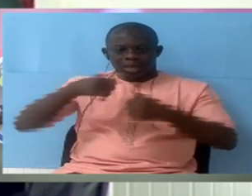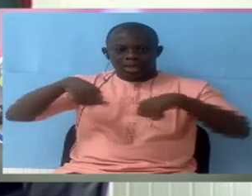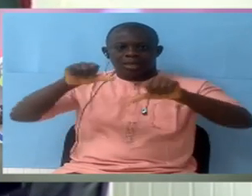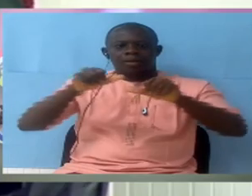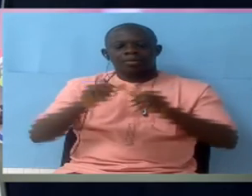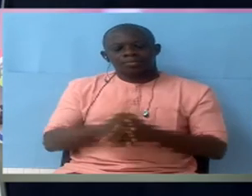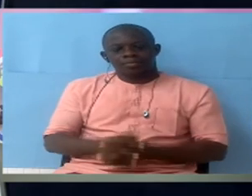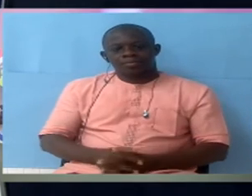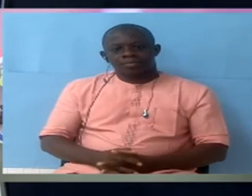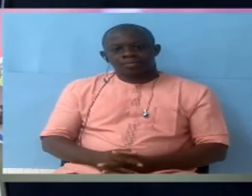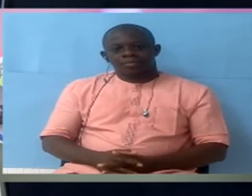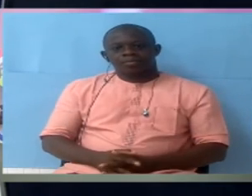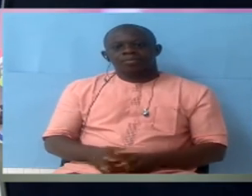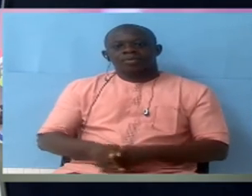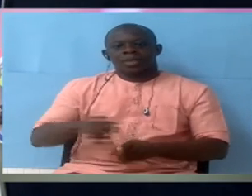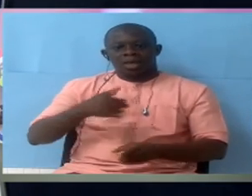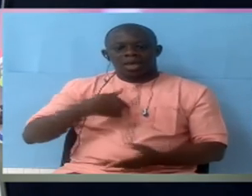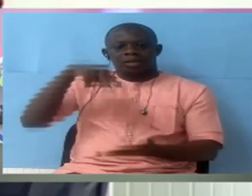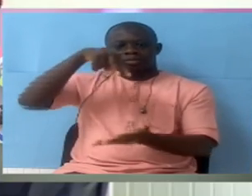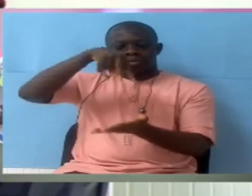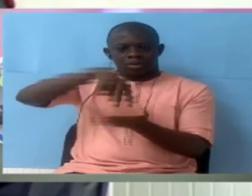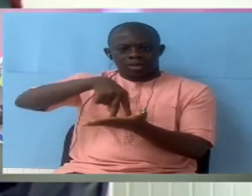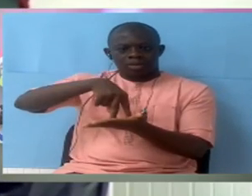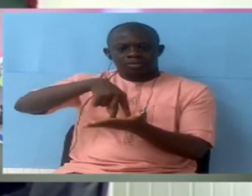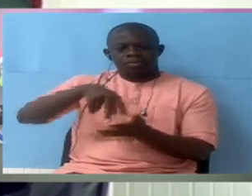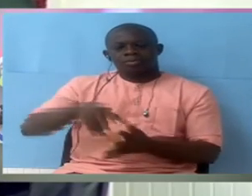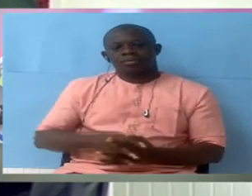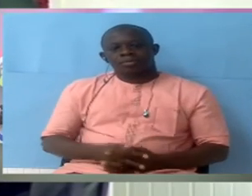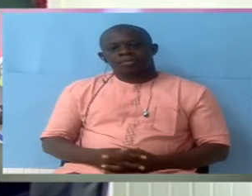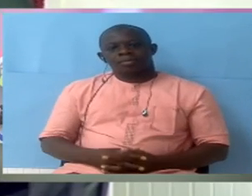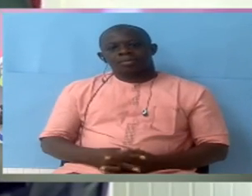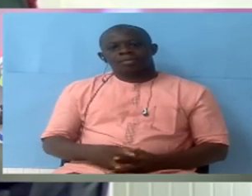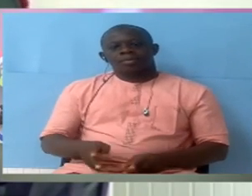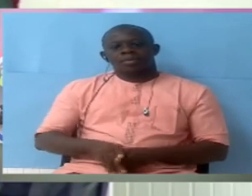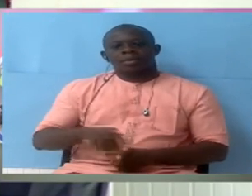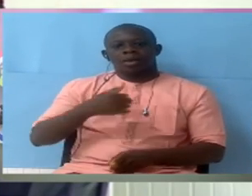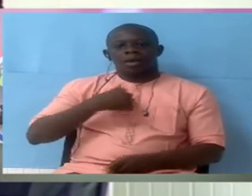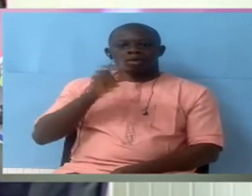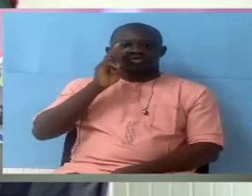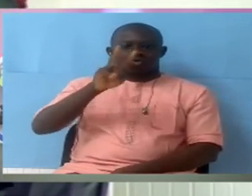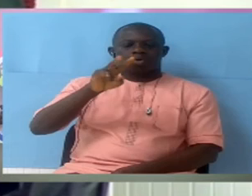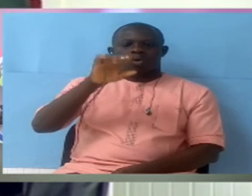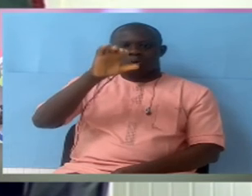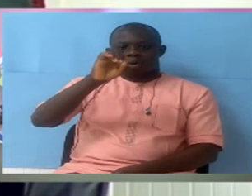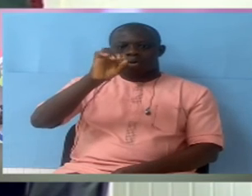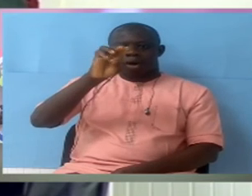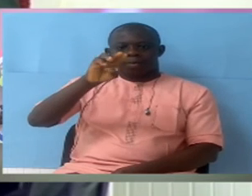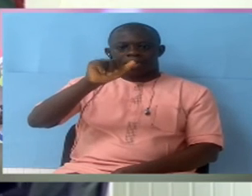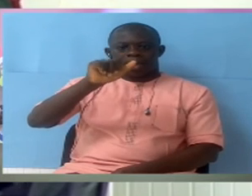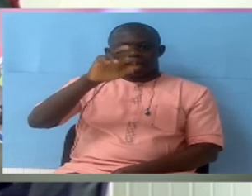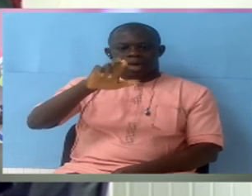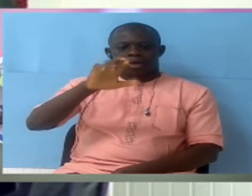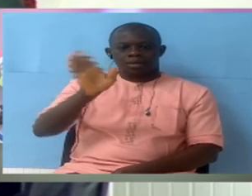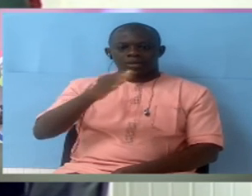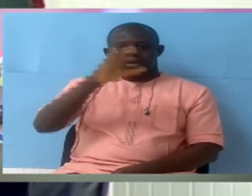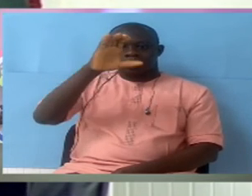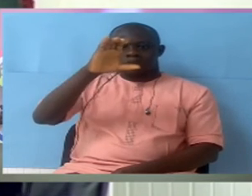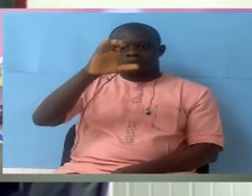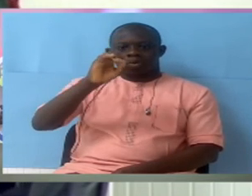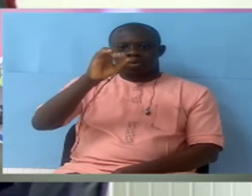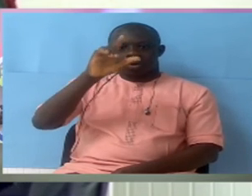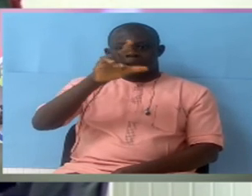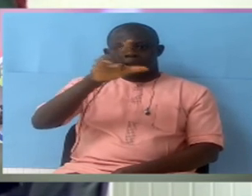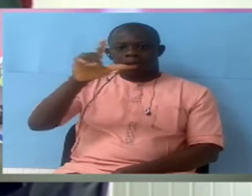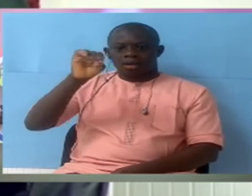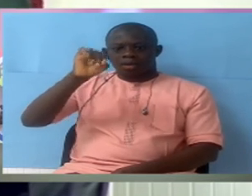bi. Then I stood up. Ci la dug taxaw. I saw Omar Koli alias Jagaid. Ci la gis Omar Koli